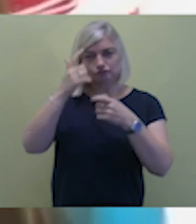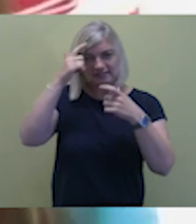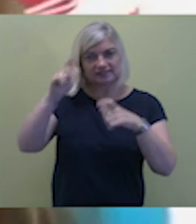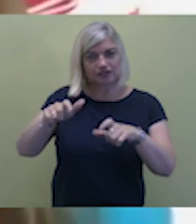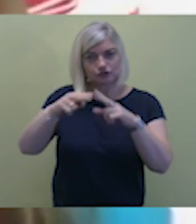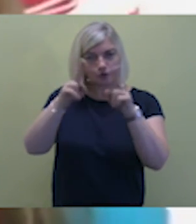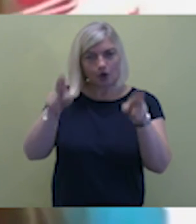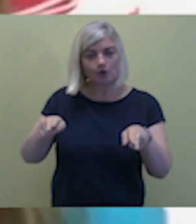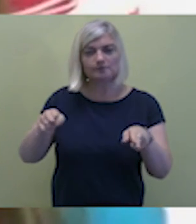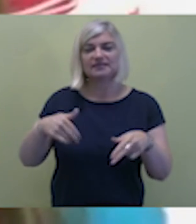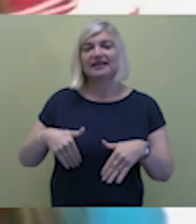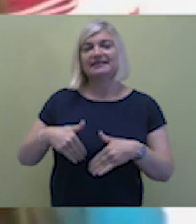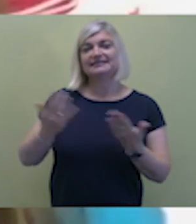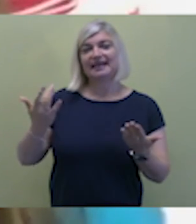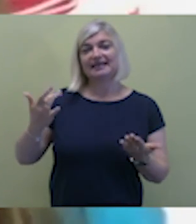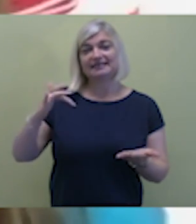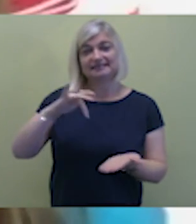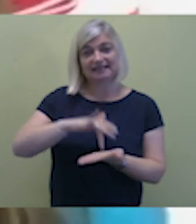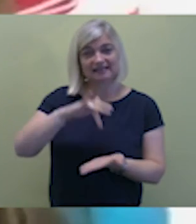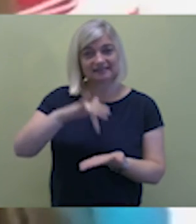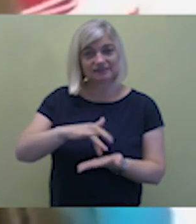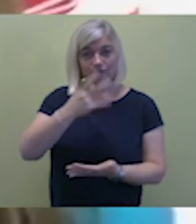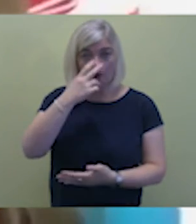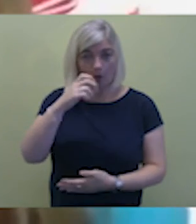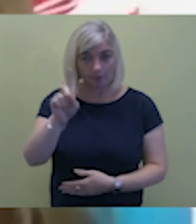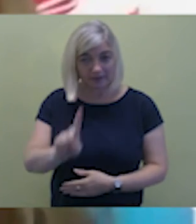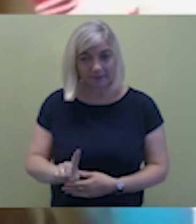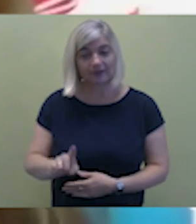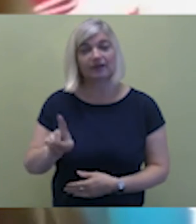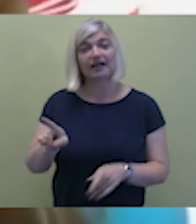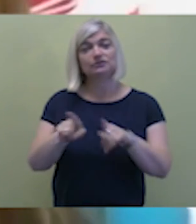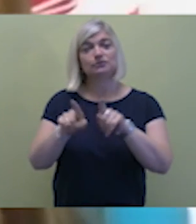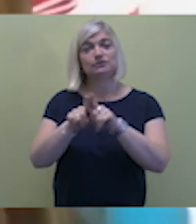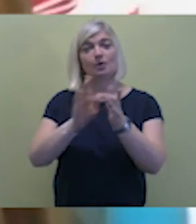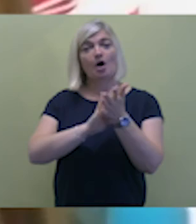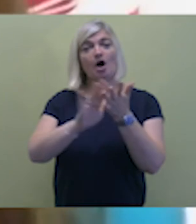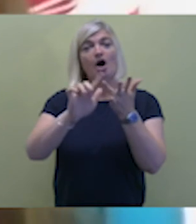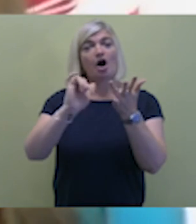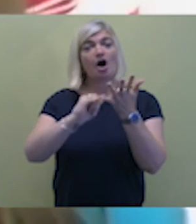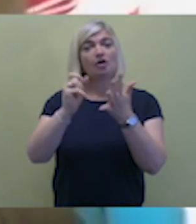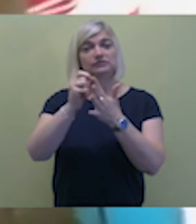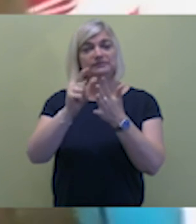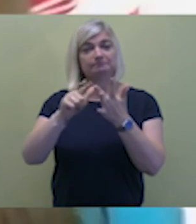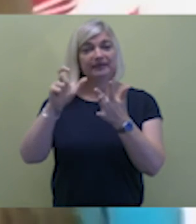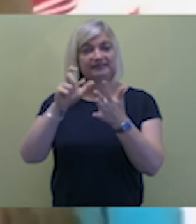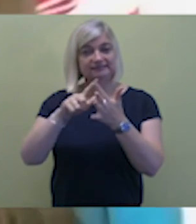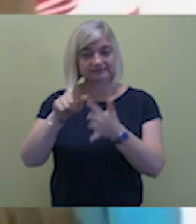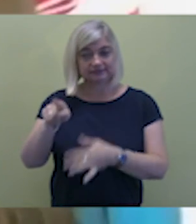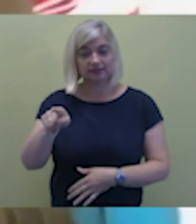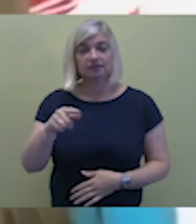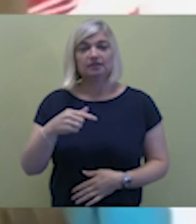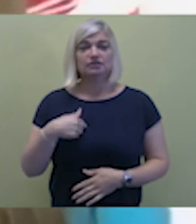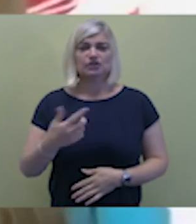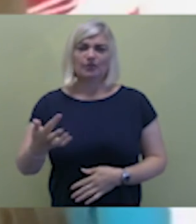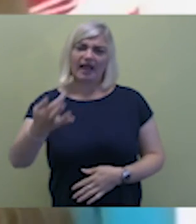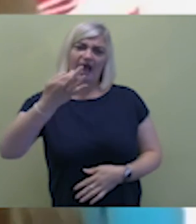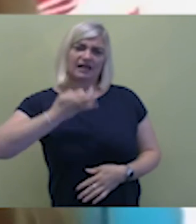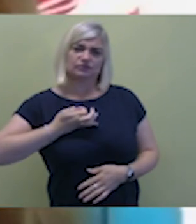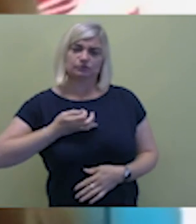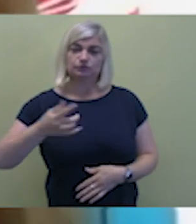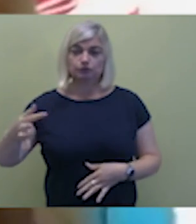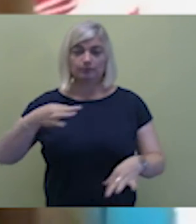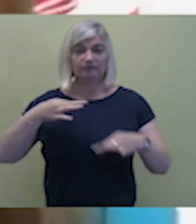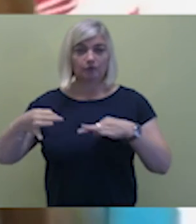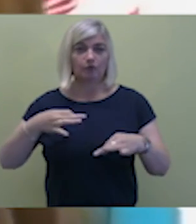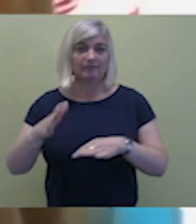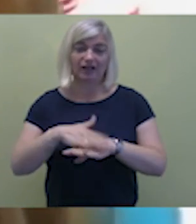homes and day centres for the elderly. So we're often asked to do this for Christmas or just for a certain